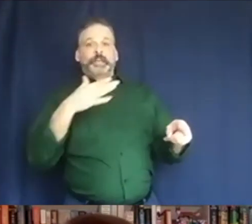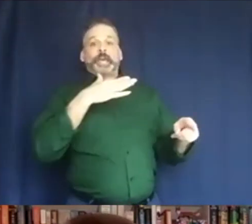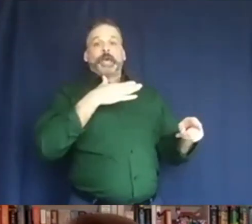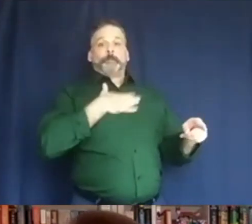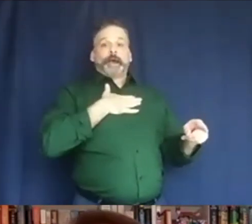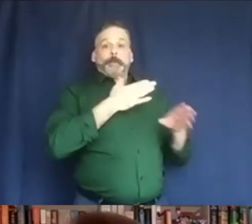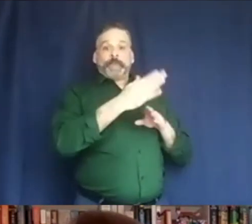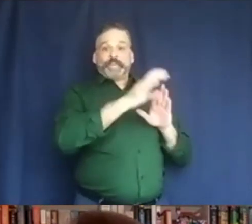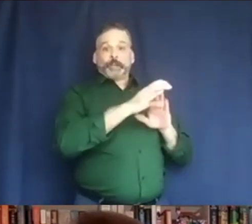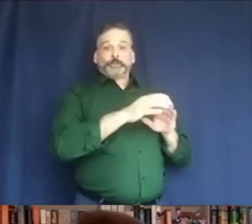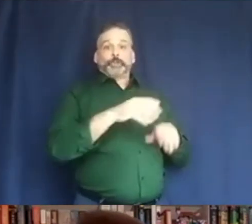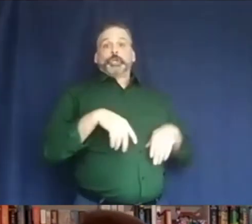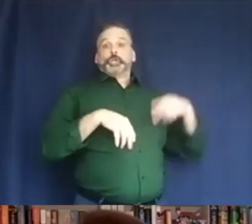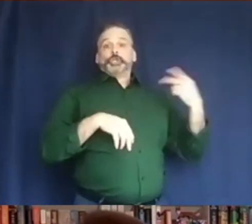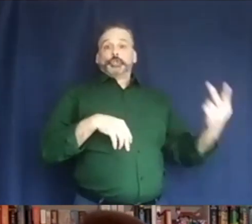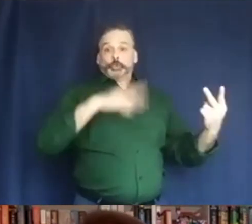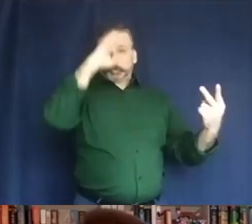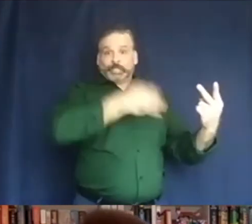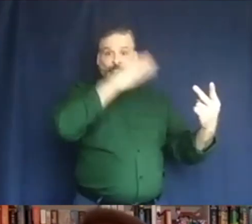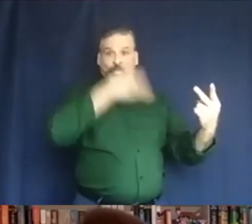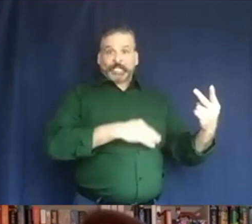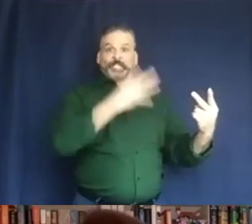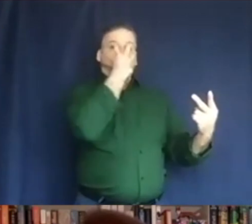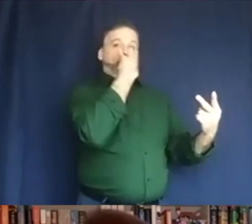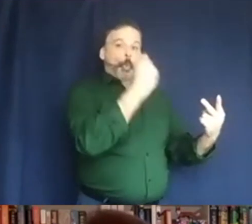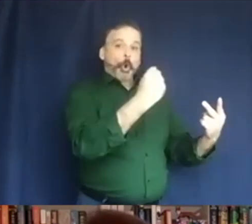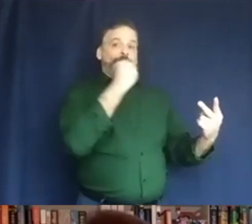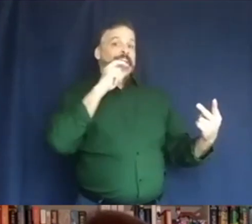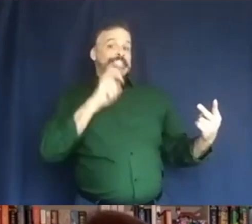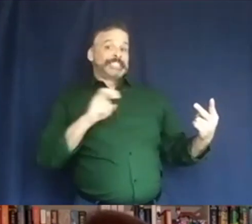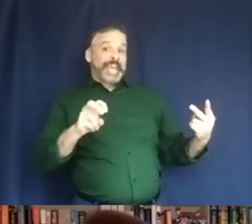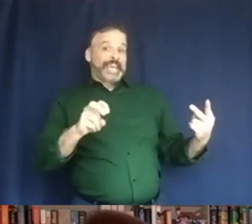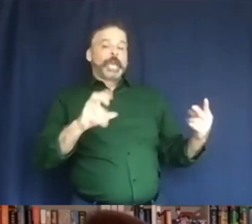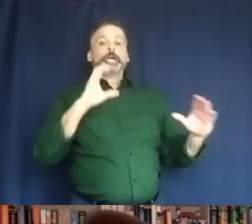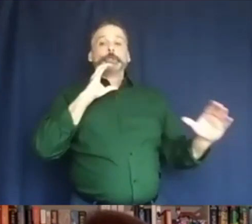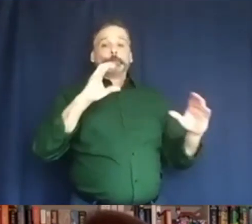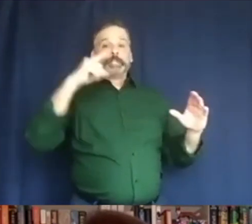sons who are a wolf and a snake. They communicate telepathically.